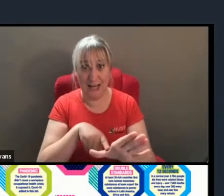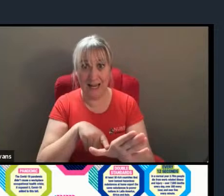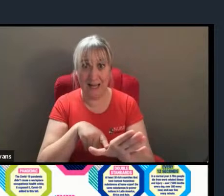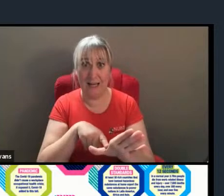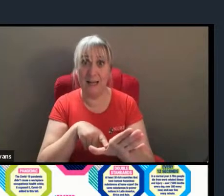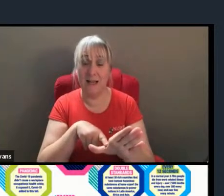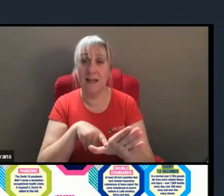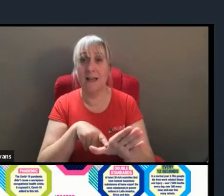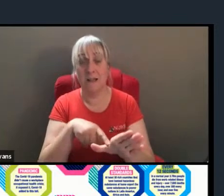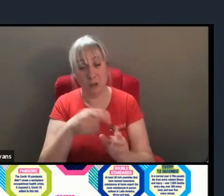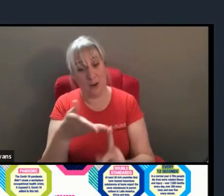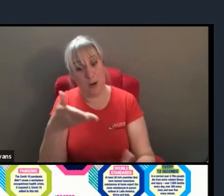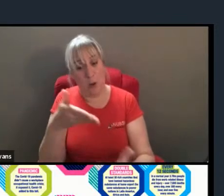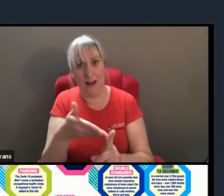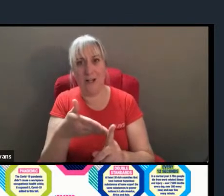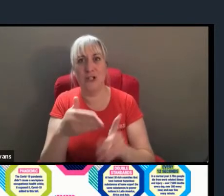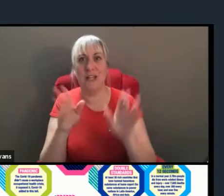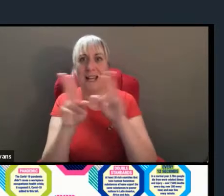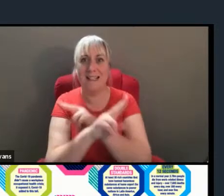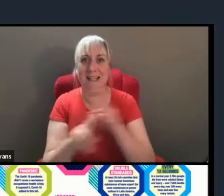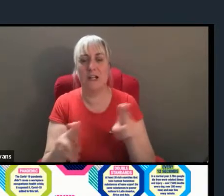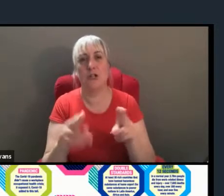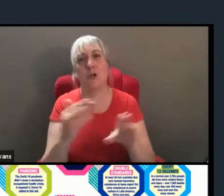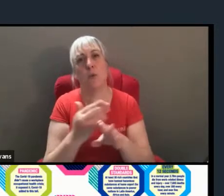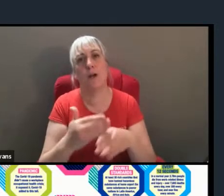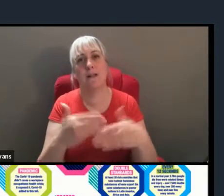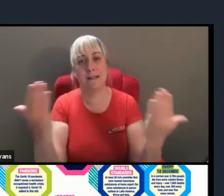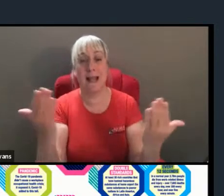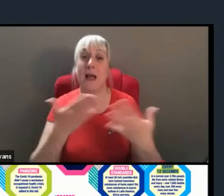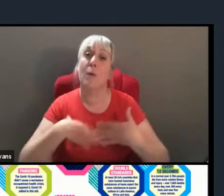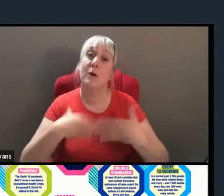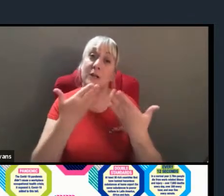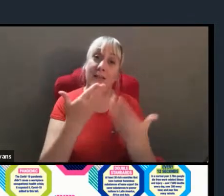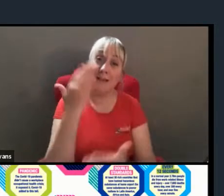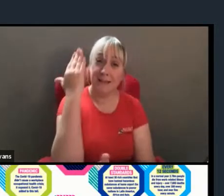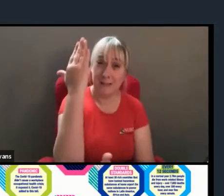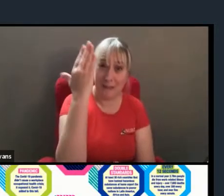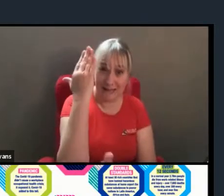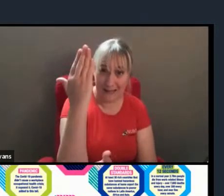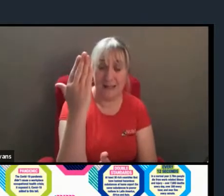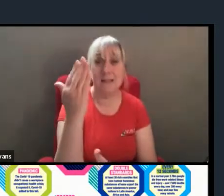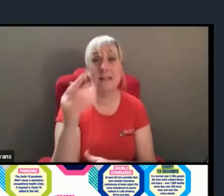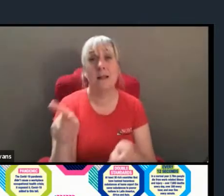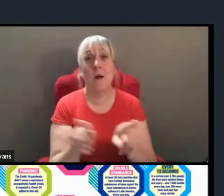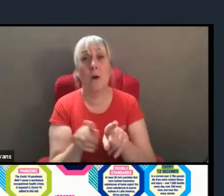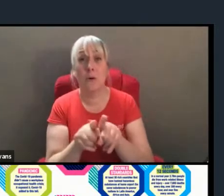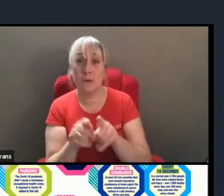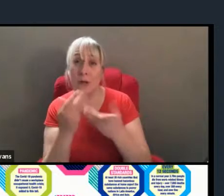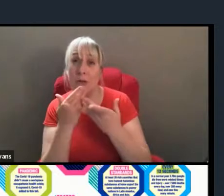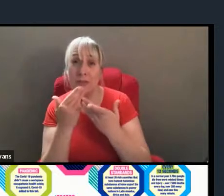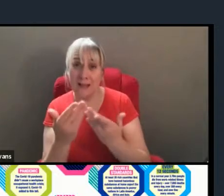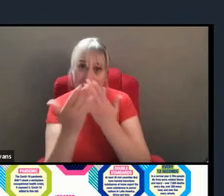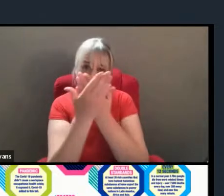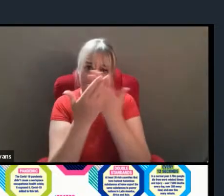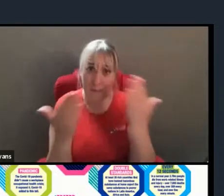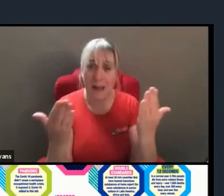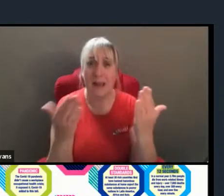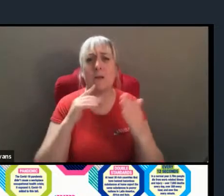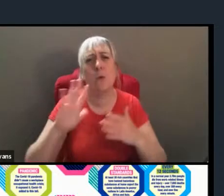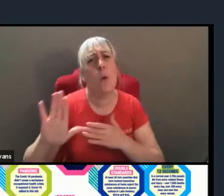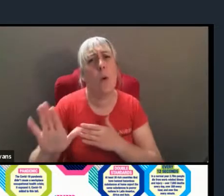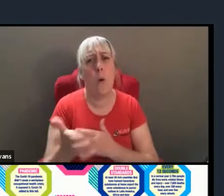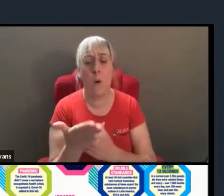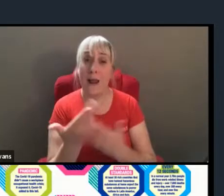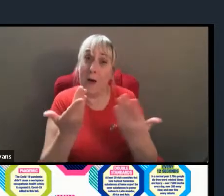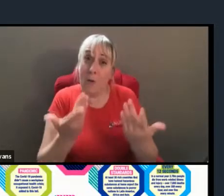like to thank our speakers again, Kevin, Deepti and Janet, for all their brilliant contributions, and also again huge thanks and respect to all our existing